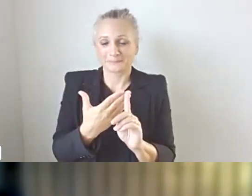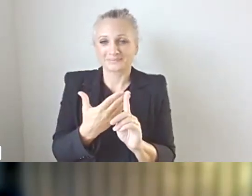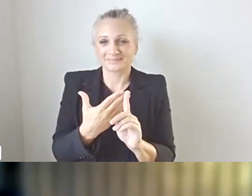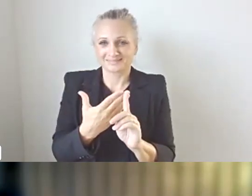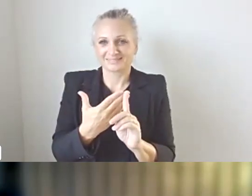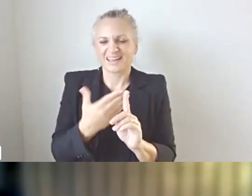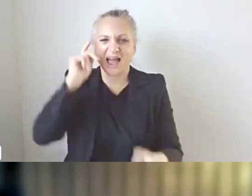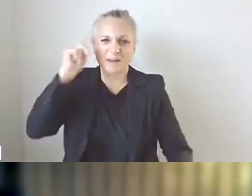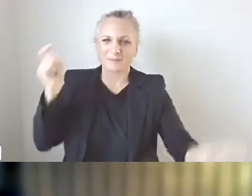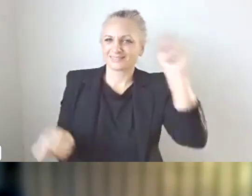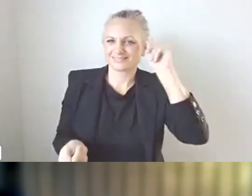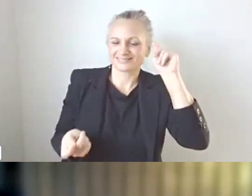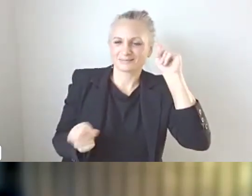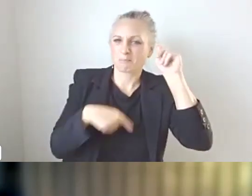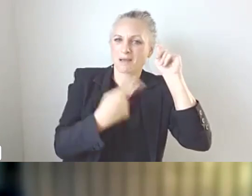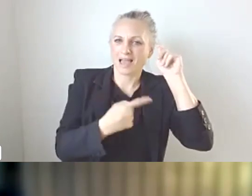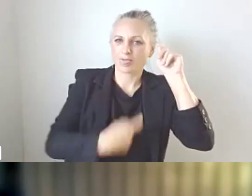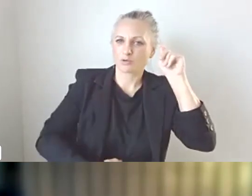web standards consultant.